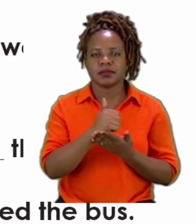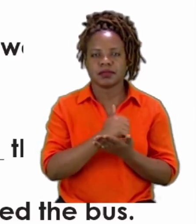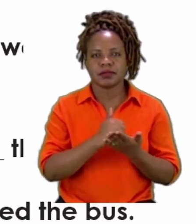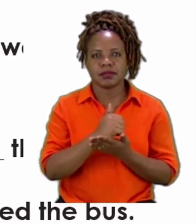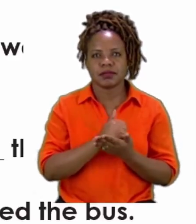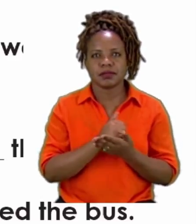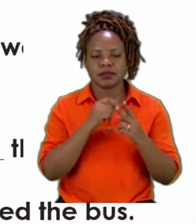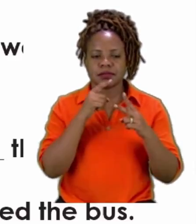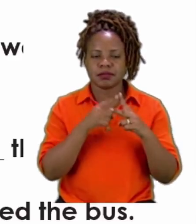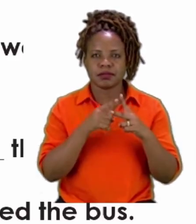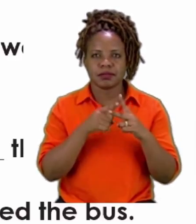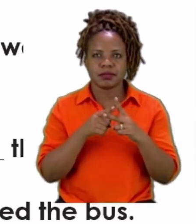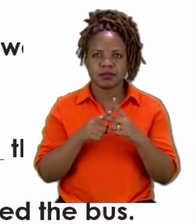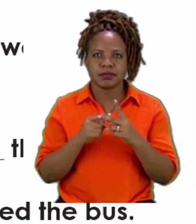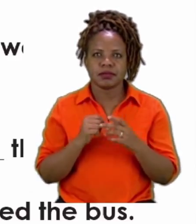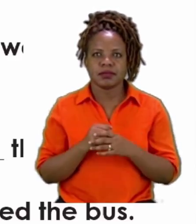the windows.